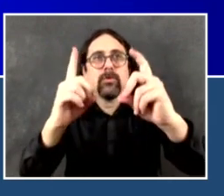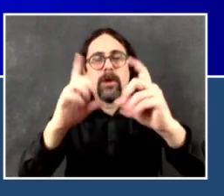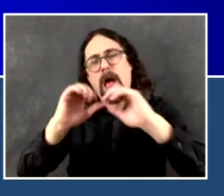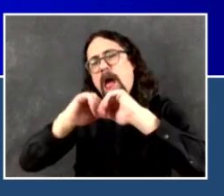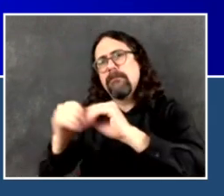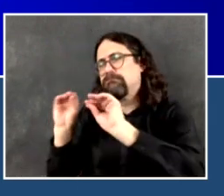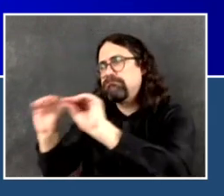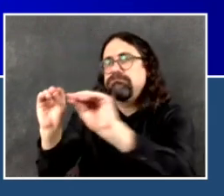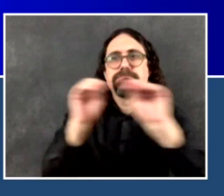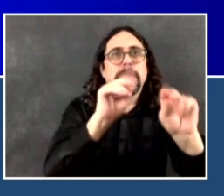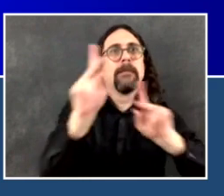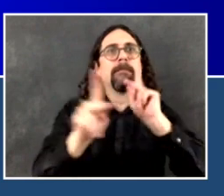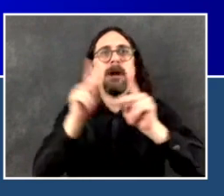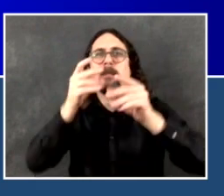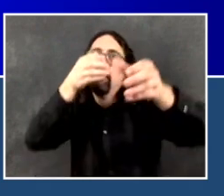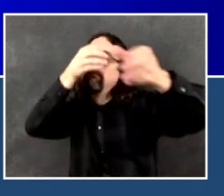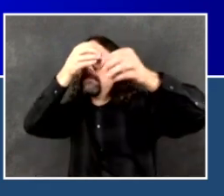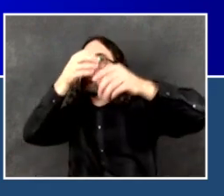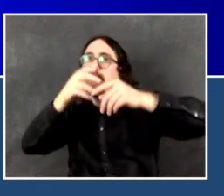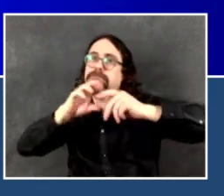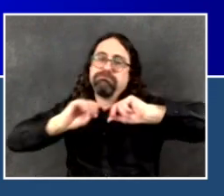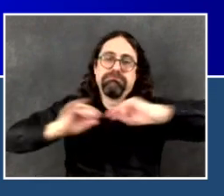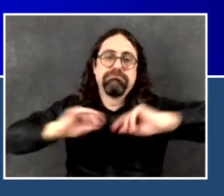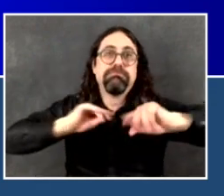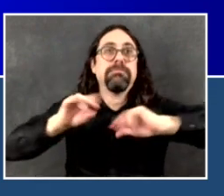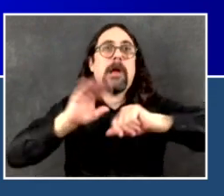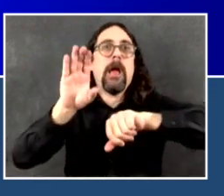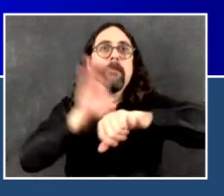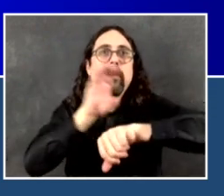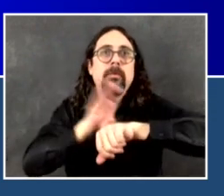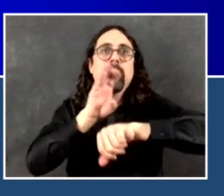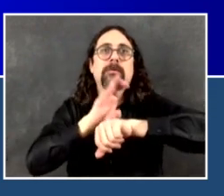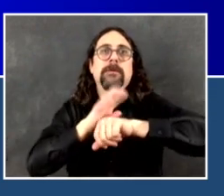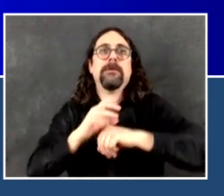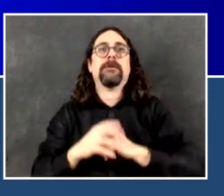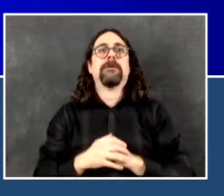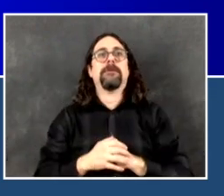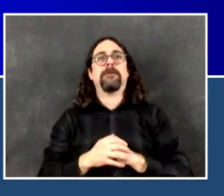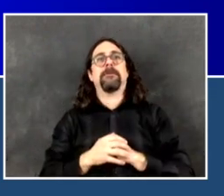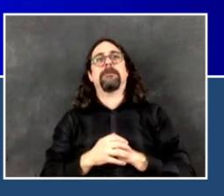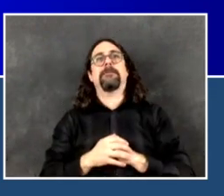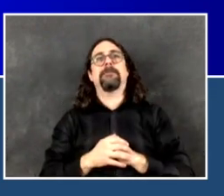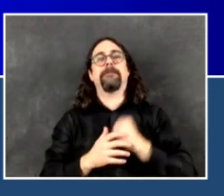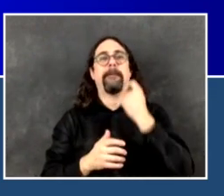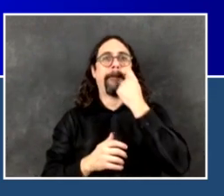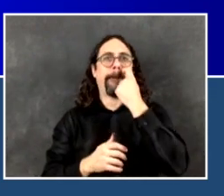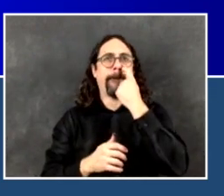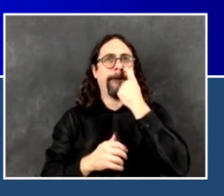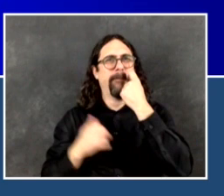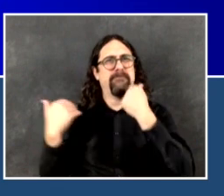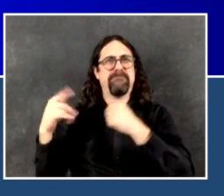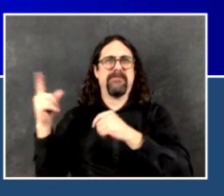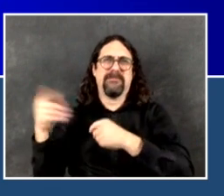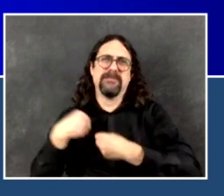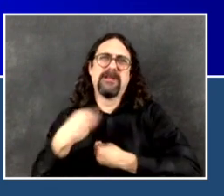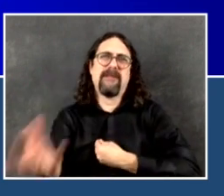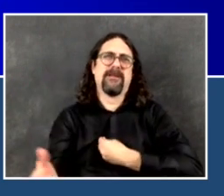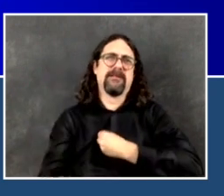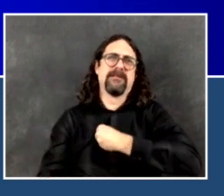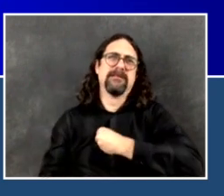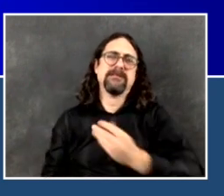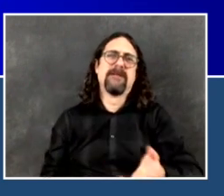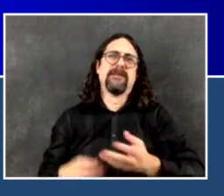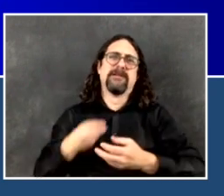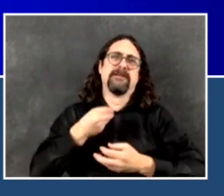his extraordinary entrepreneurship and his drive. He created the Computer Science for All initiative that now has been one of the